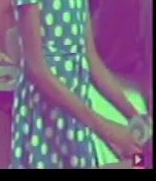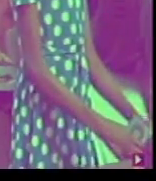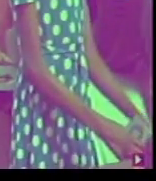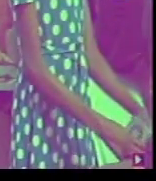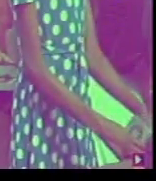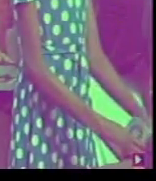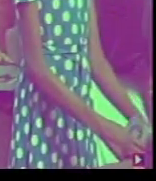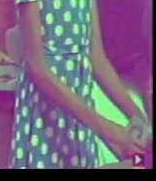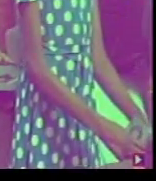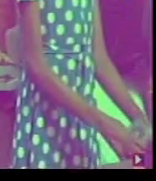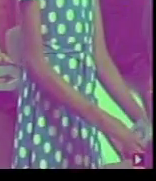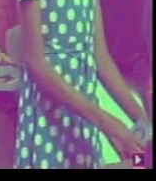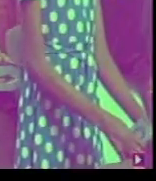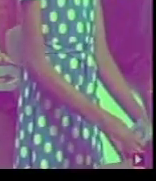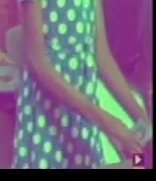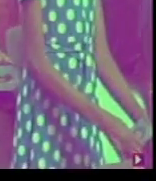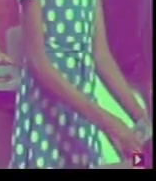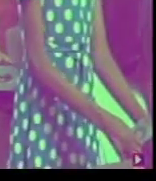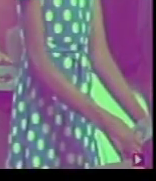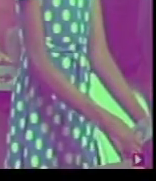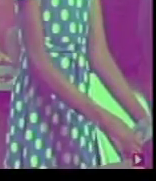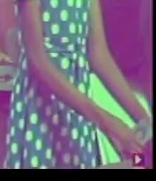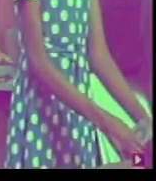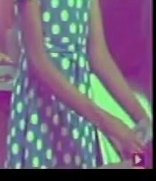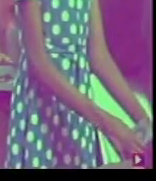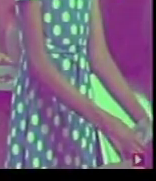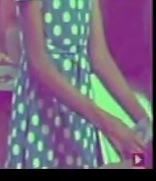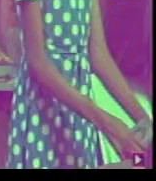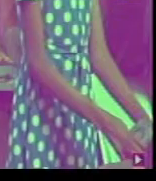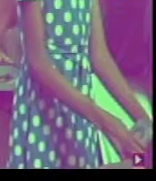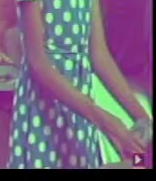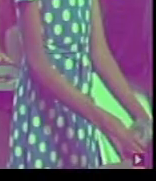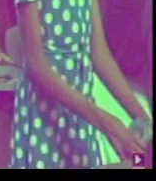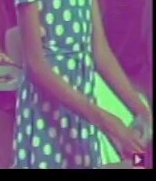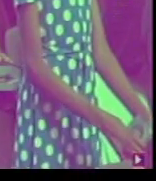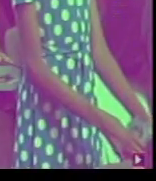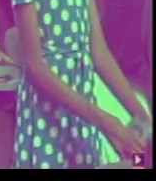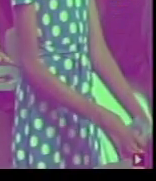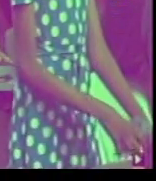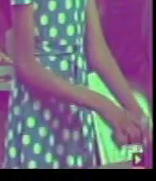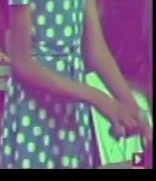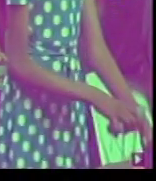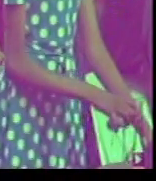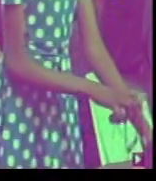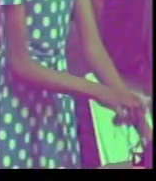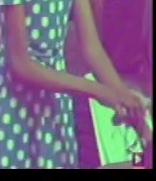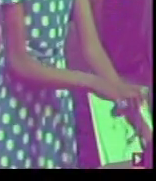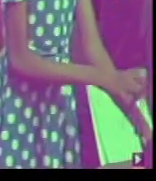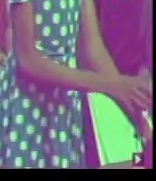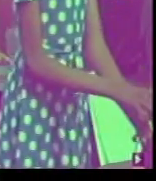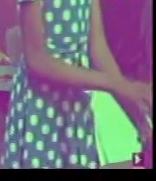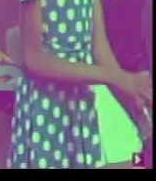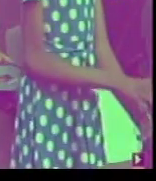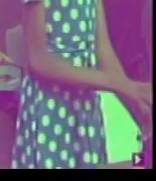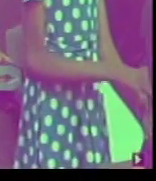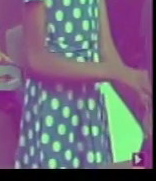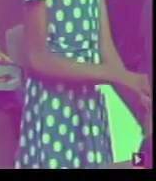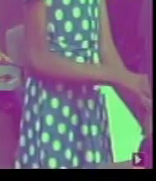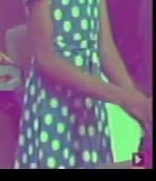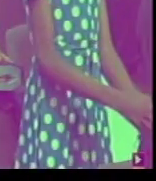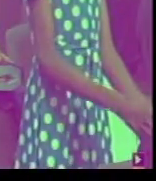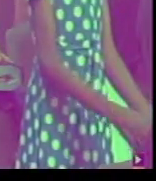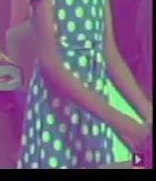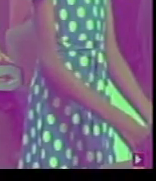for your glory, even to this point. We pray, Lord, from this point on, we'll go